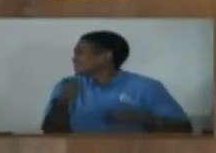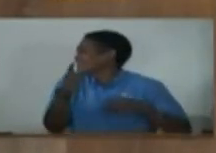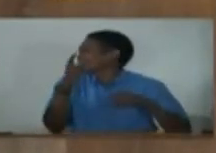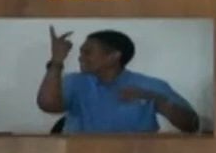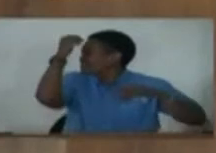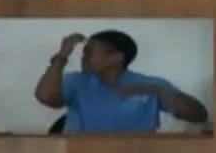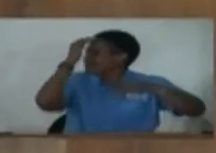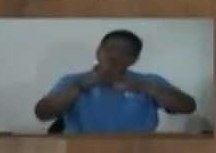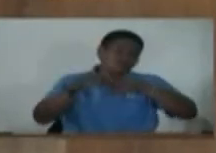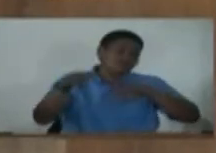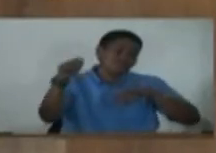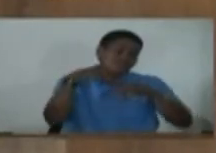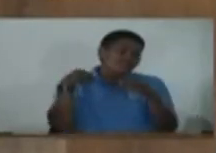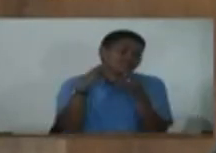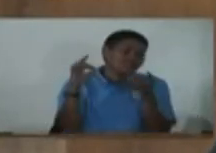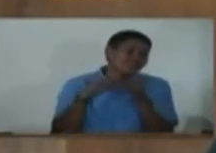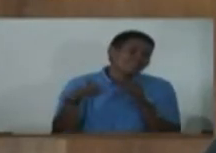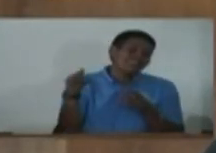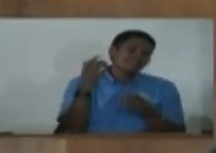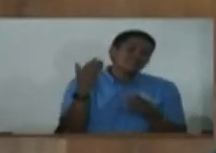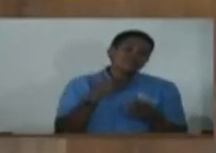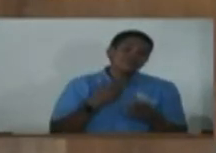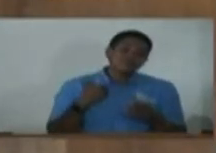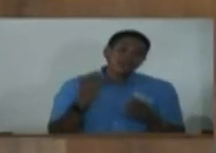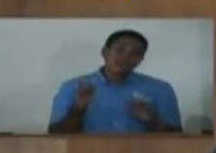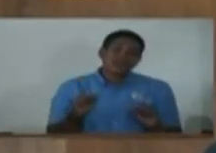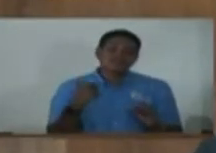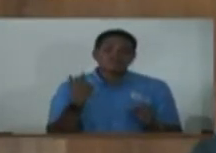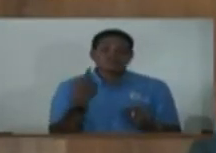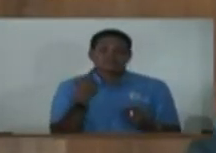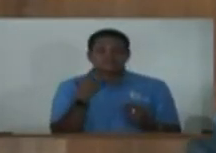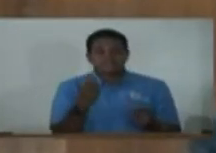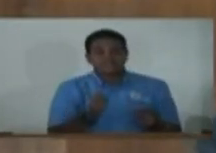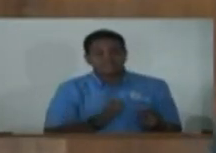colleagues may have something to say as well, and I will